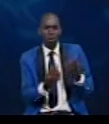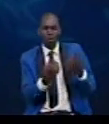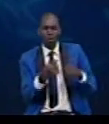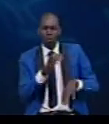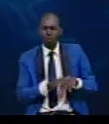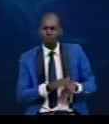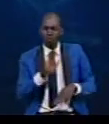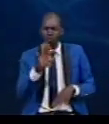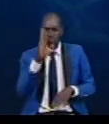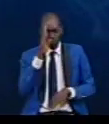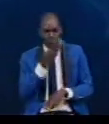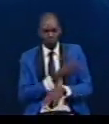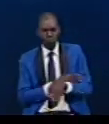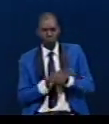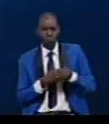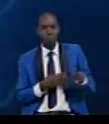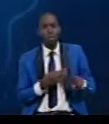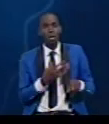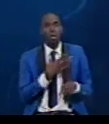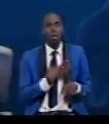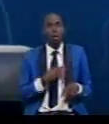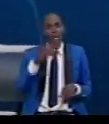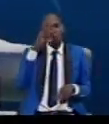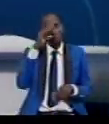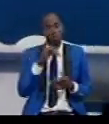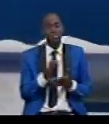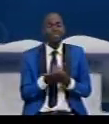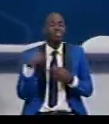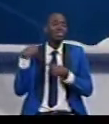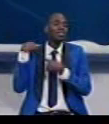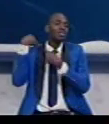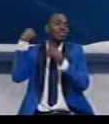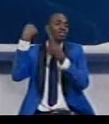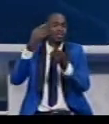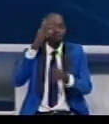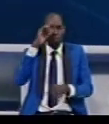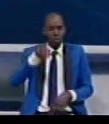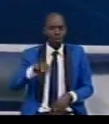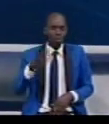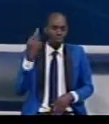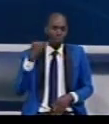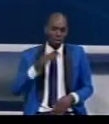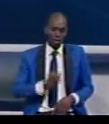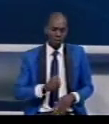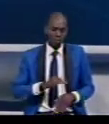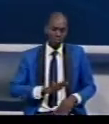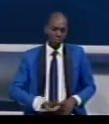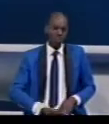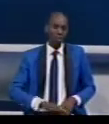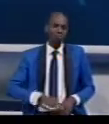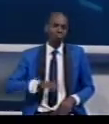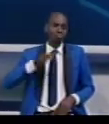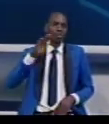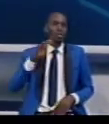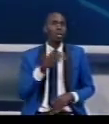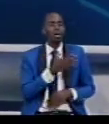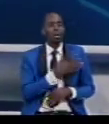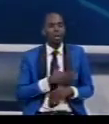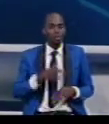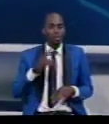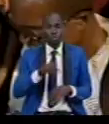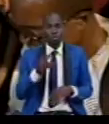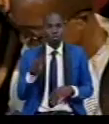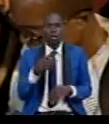him? And he said, of a child. In verse 22, and he said, and oft